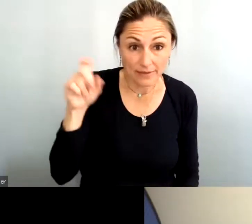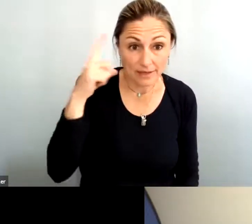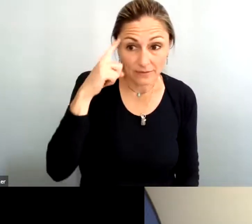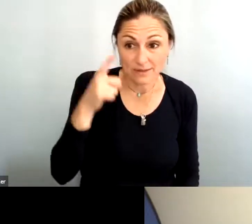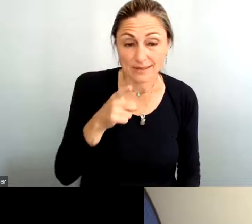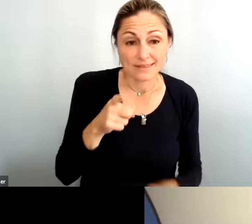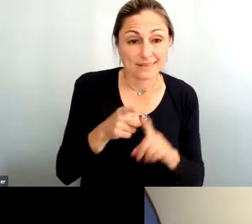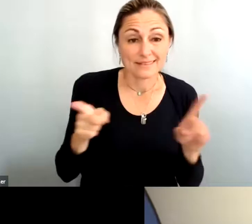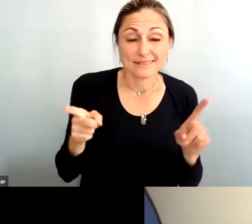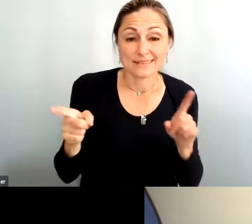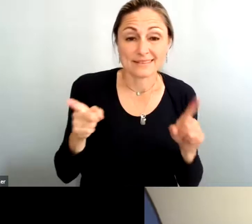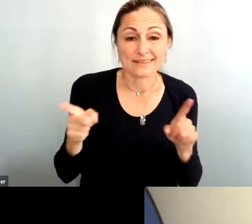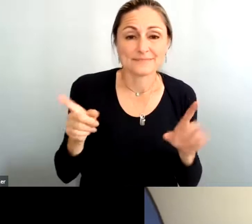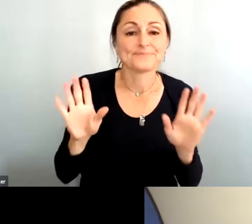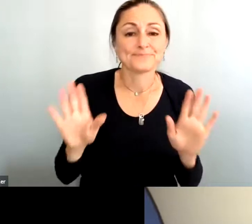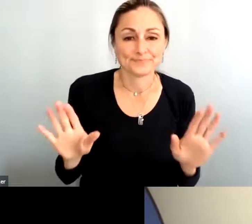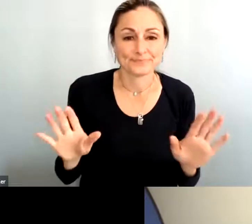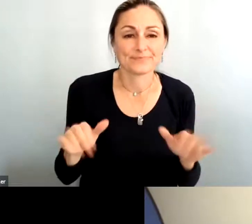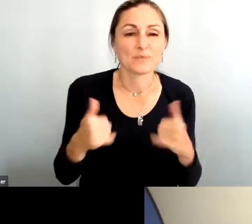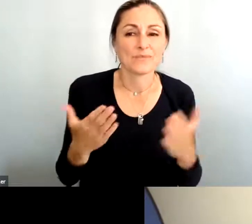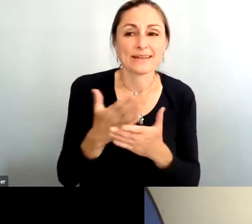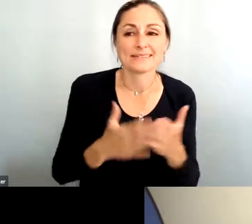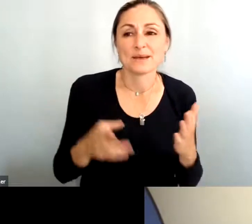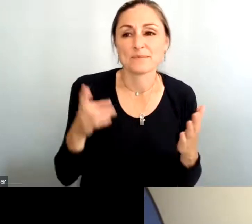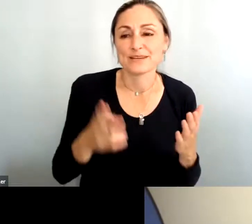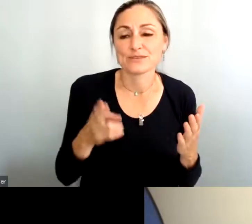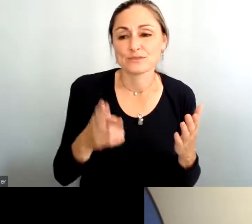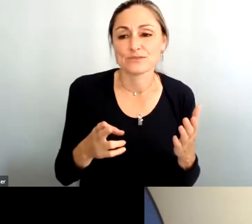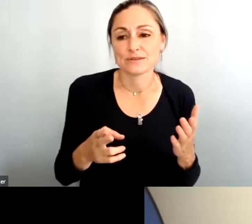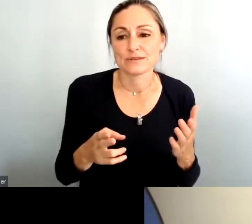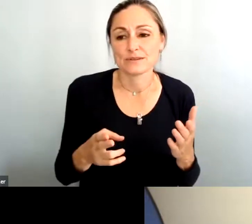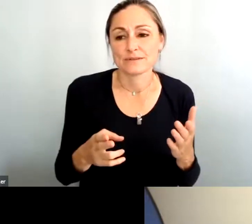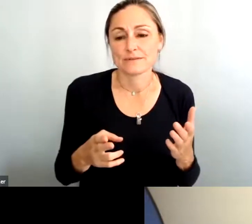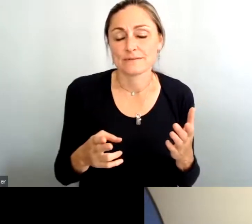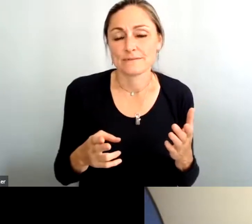feel, and let me give you a bit of history. We actually approached the,